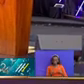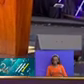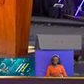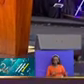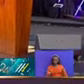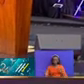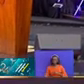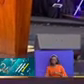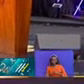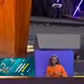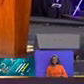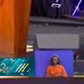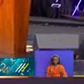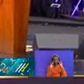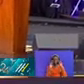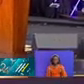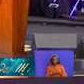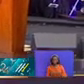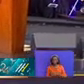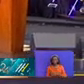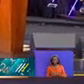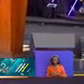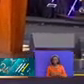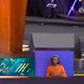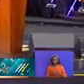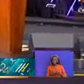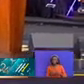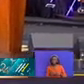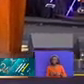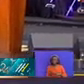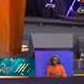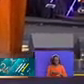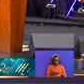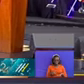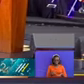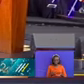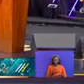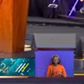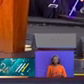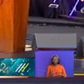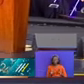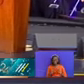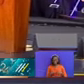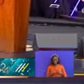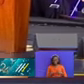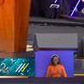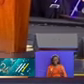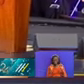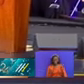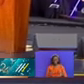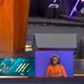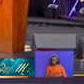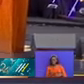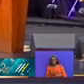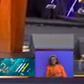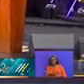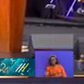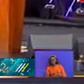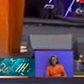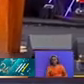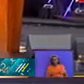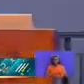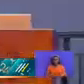only you but if you get notes today you can teach another person and that truth will be transferred in